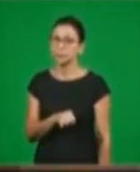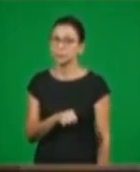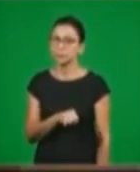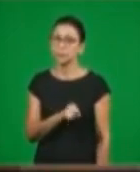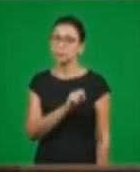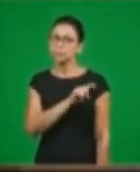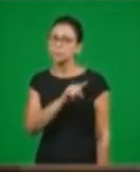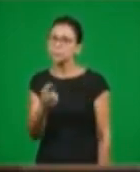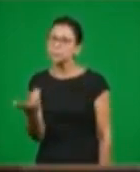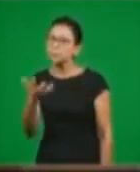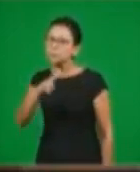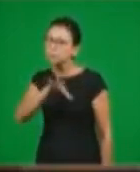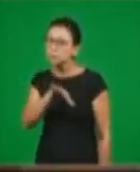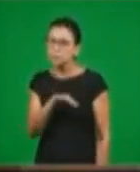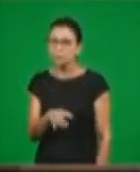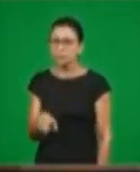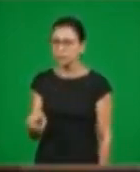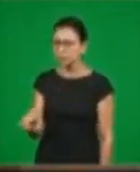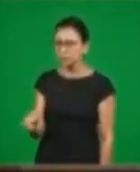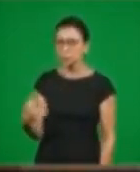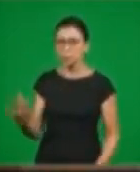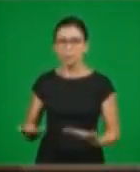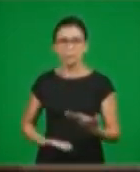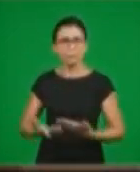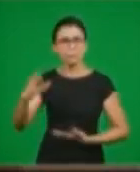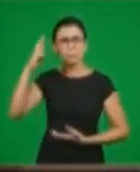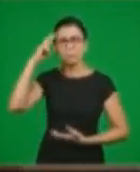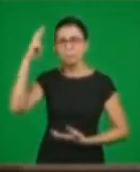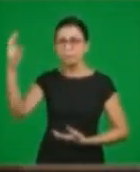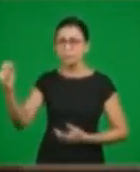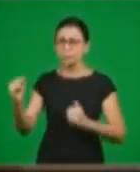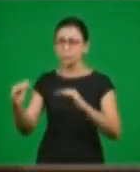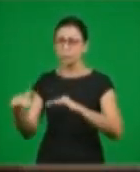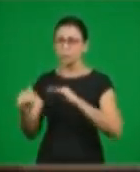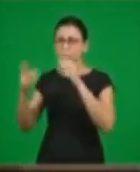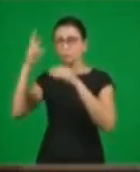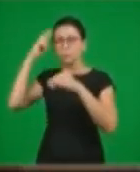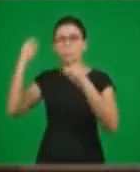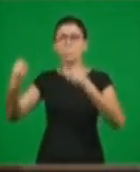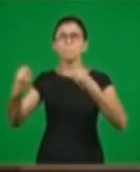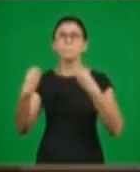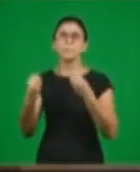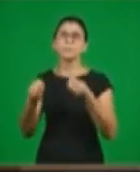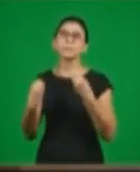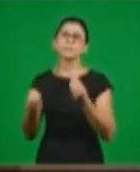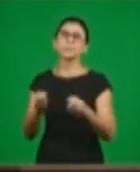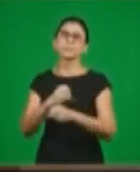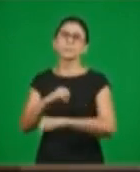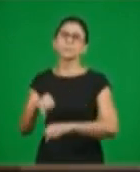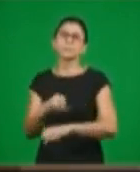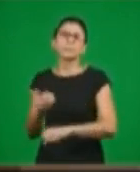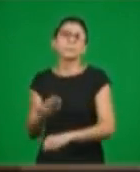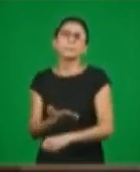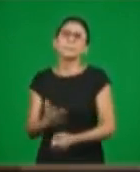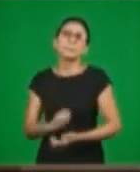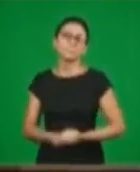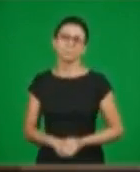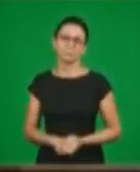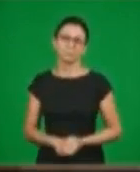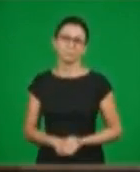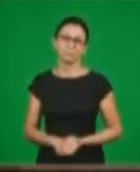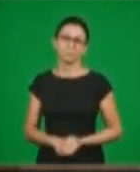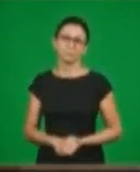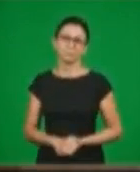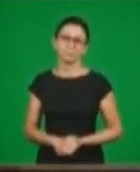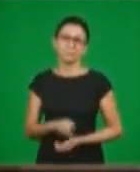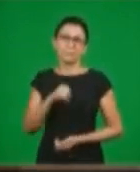If it is not to serve the Lord, to glorify the Lord, why Jerusalem? If the work is not from the Spirit, why